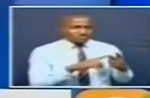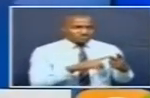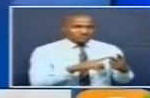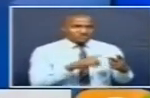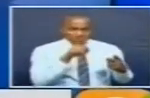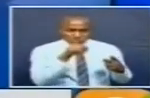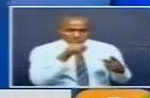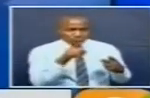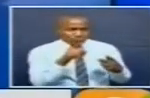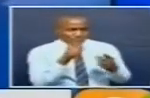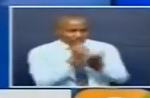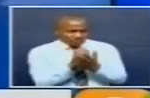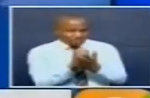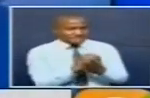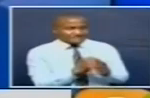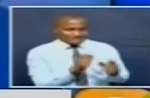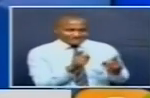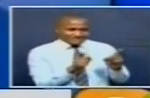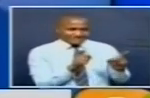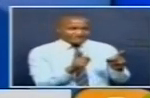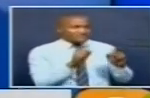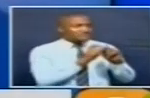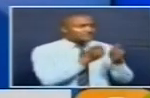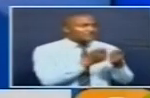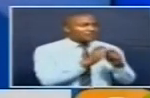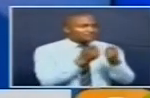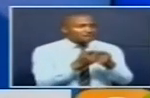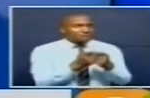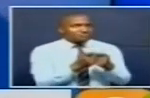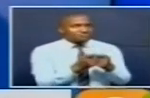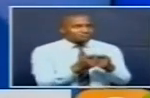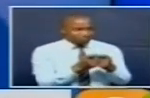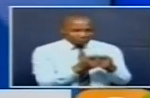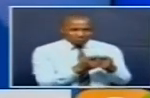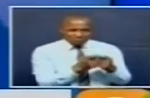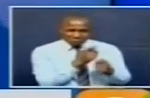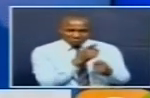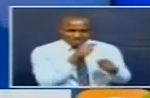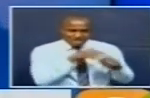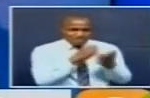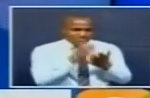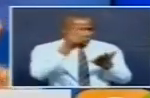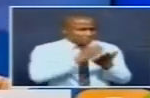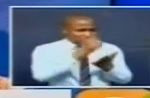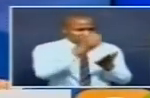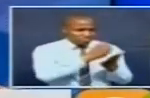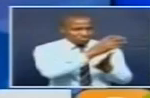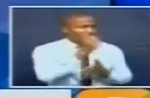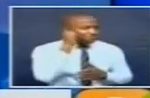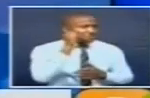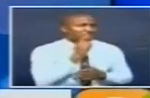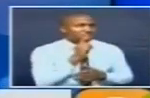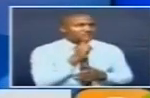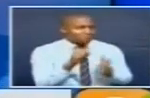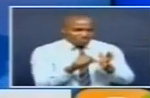you. Concerns over ethnicity of returning officers that may have been looked when they were being deployed. Mm-hmm. We've had politicians talk